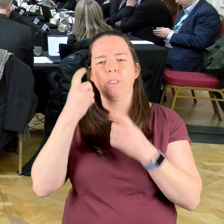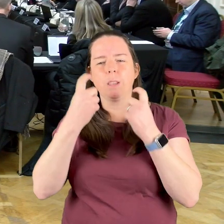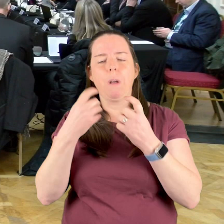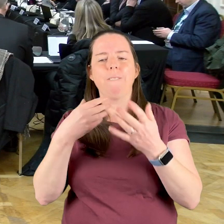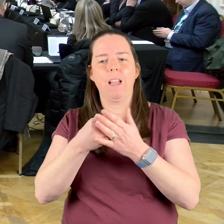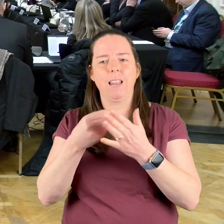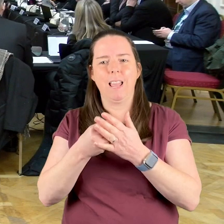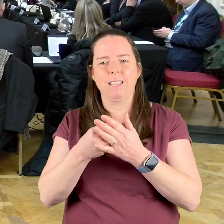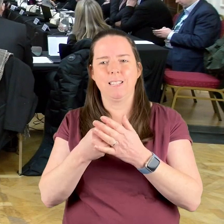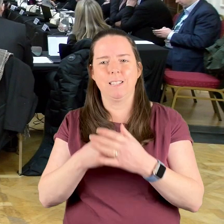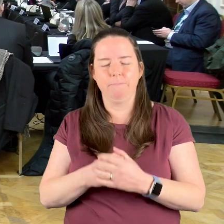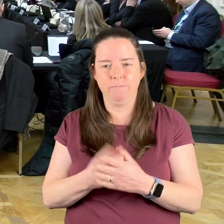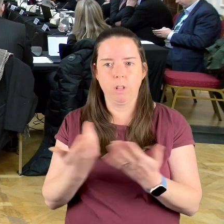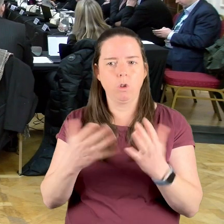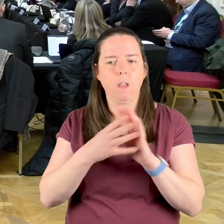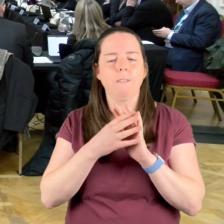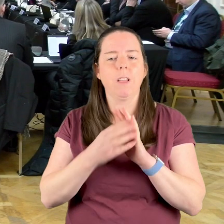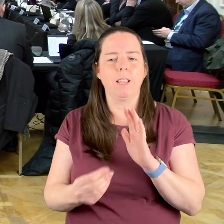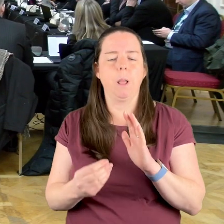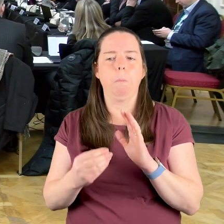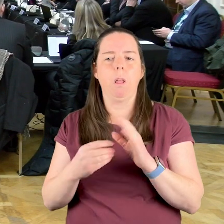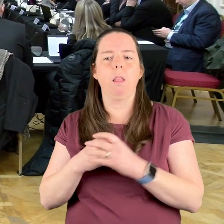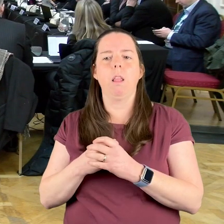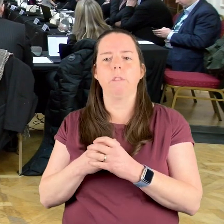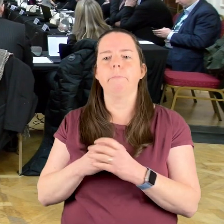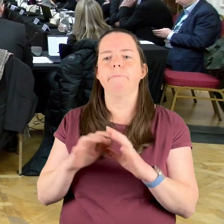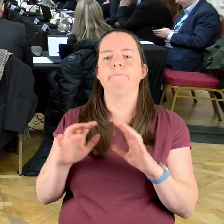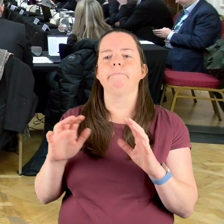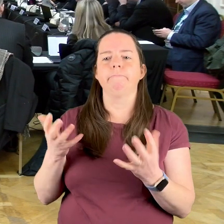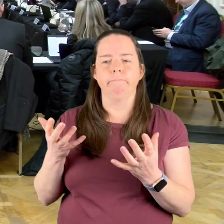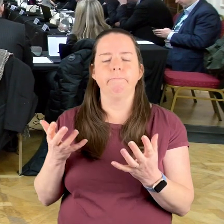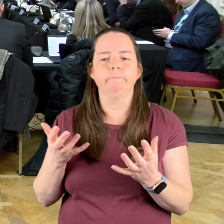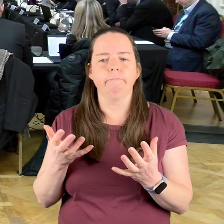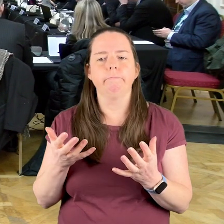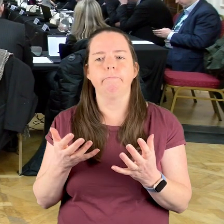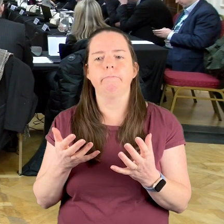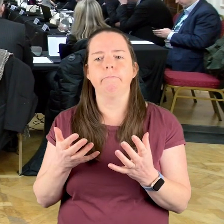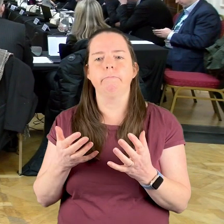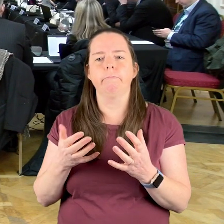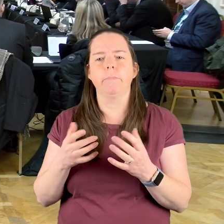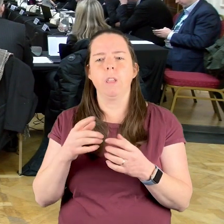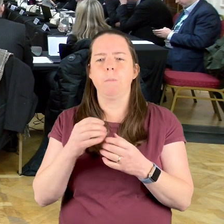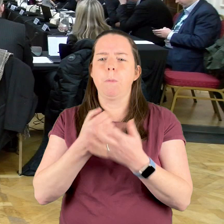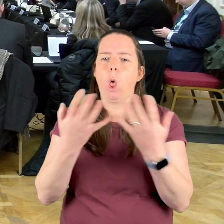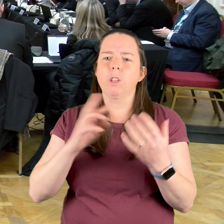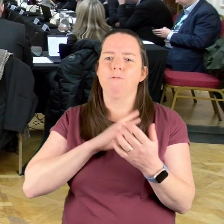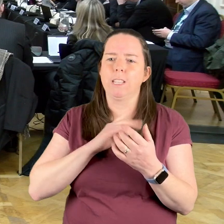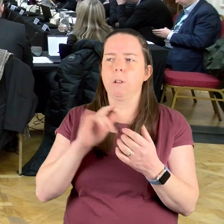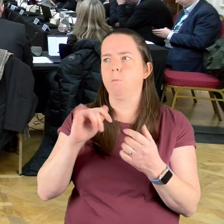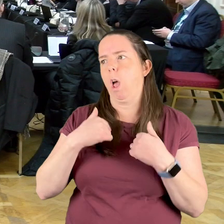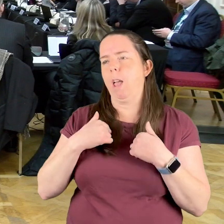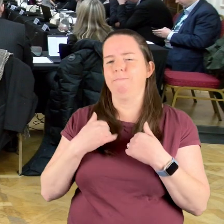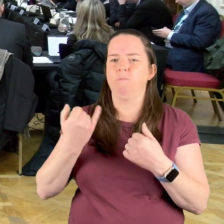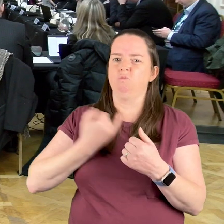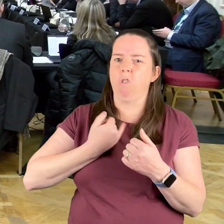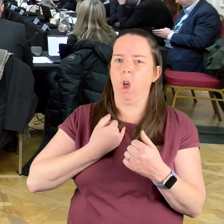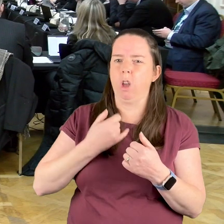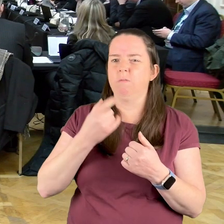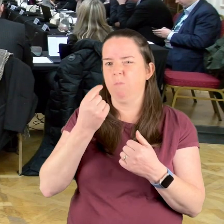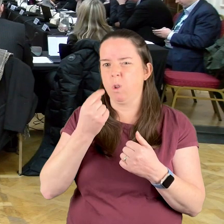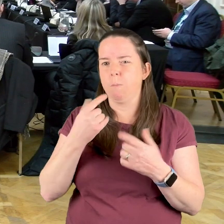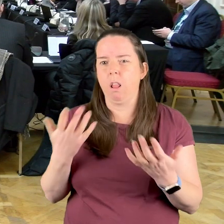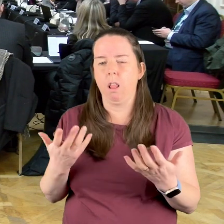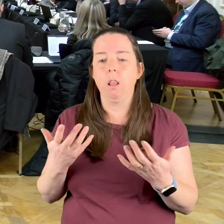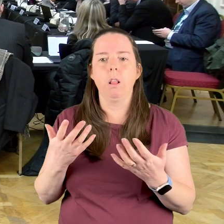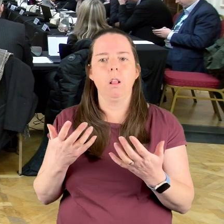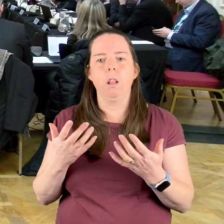institutions. So this is an example, and there may be lots of reasons why I'm technically wrong, but we don't have a